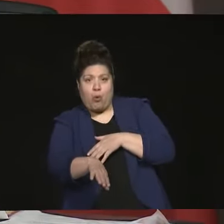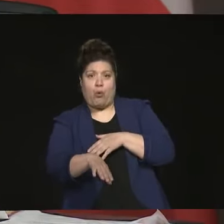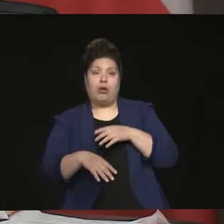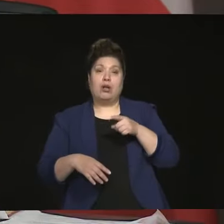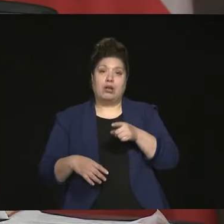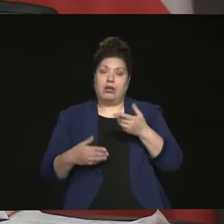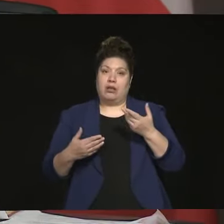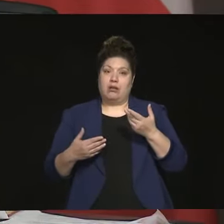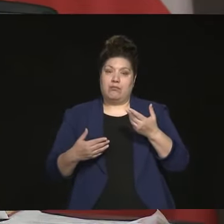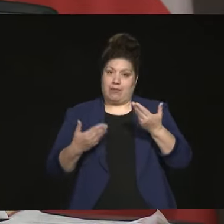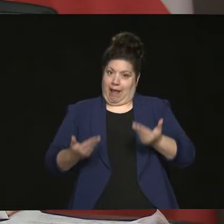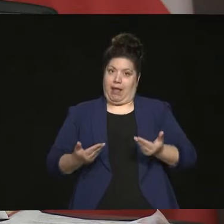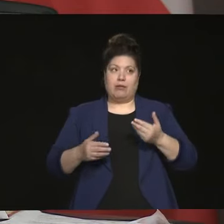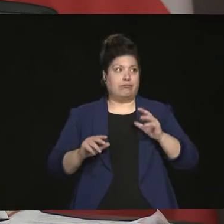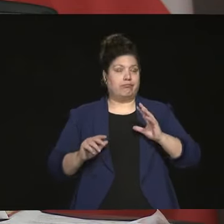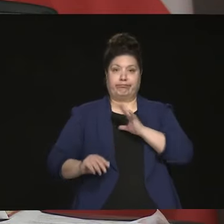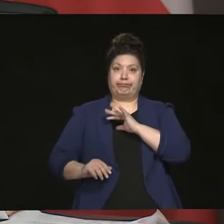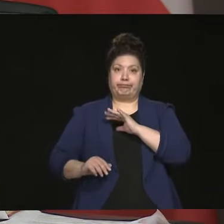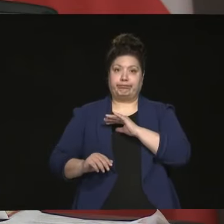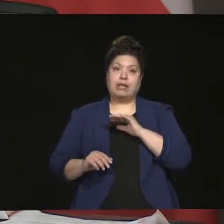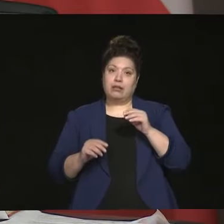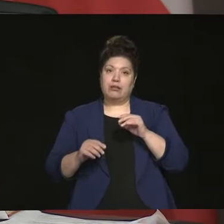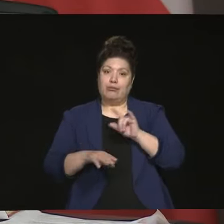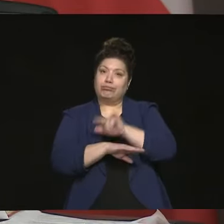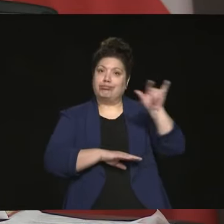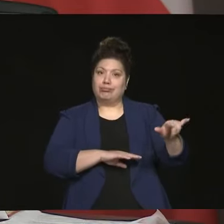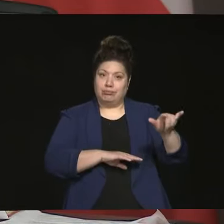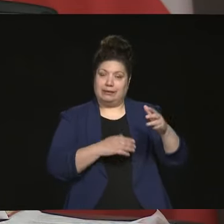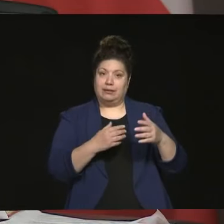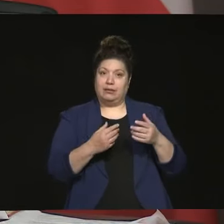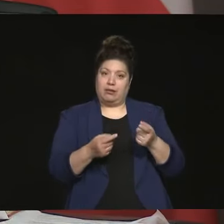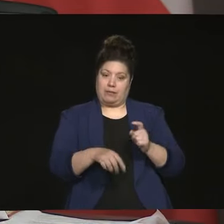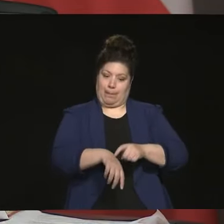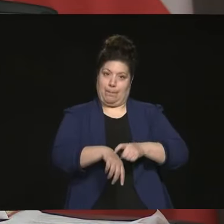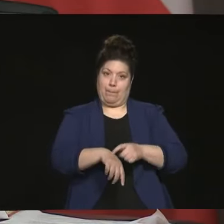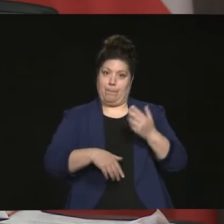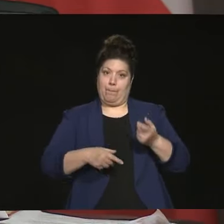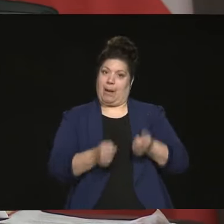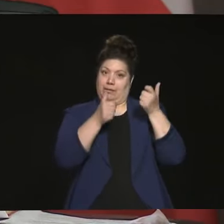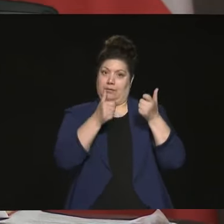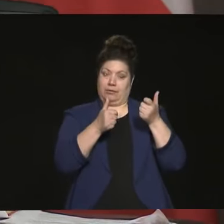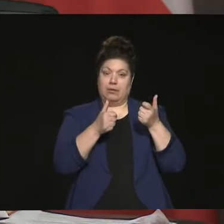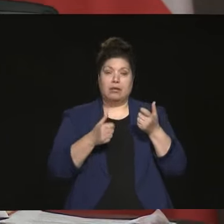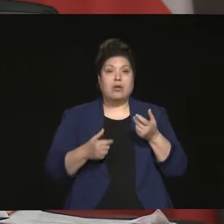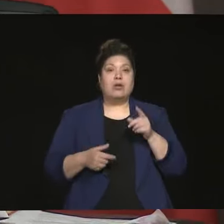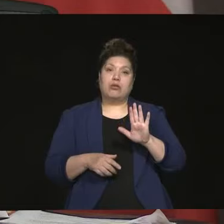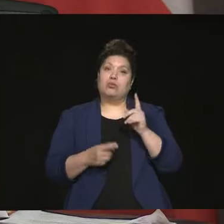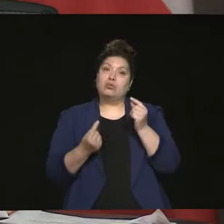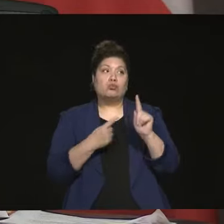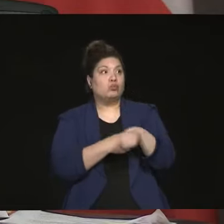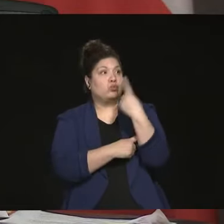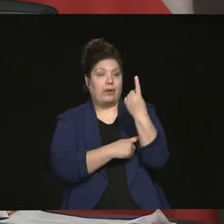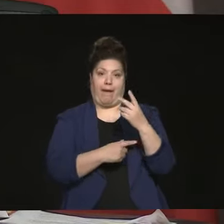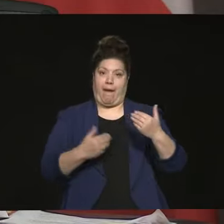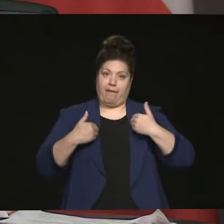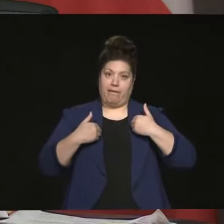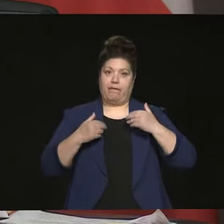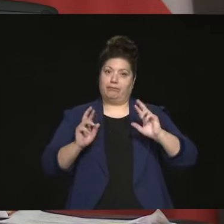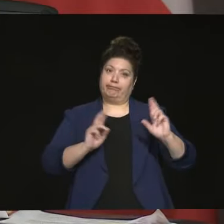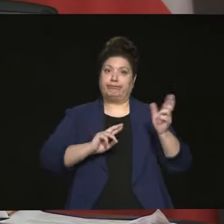sending supplies is quite different. So that had to change with the times and with the consolidation of the effectiveness of the